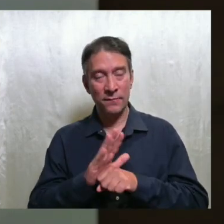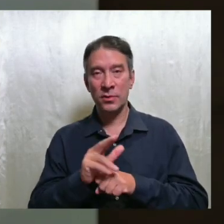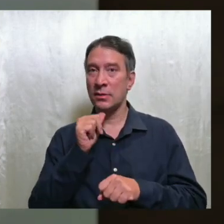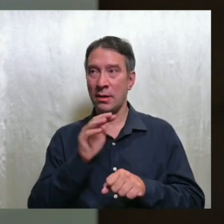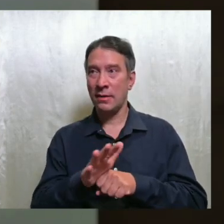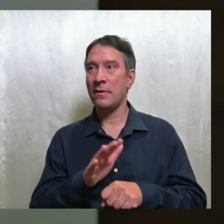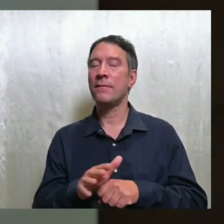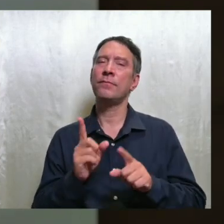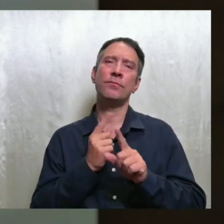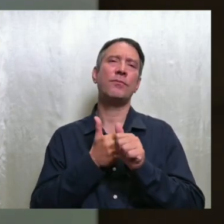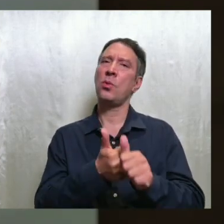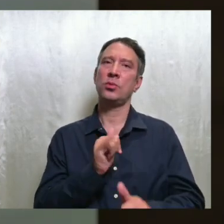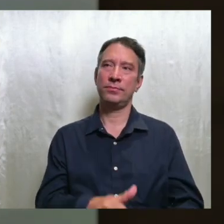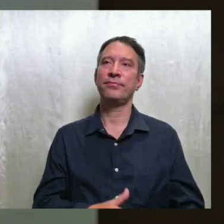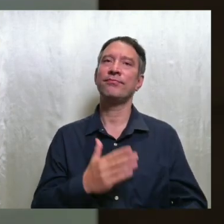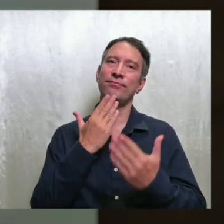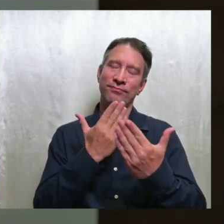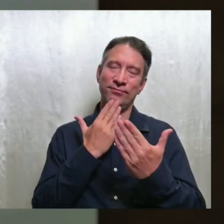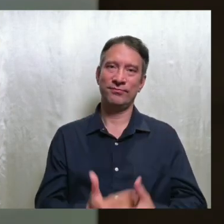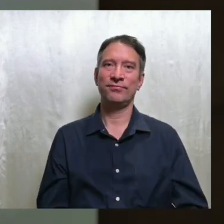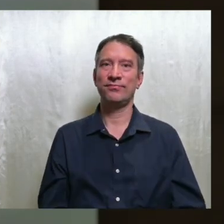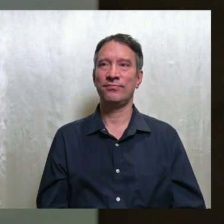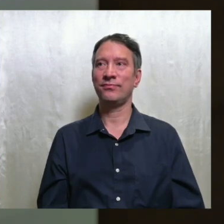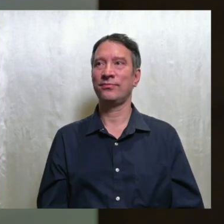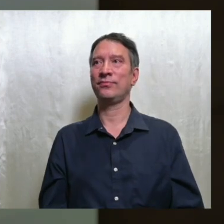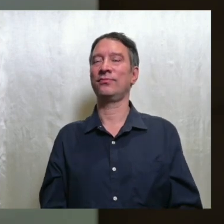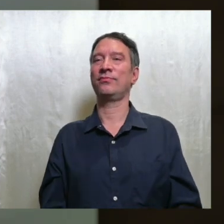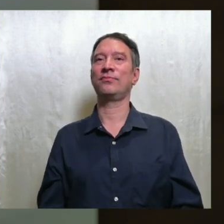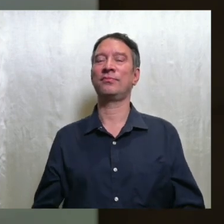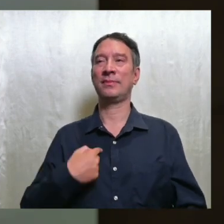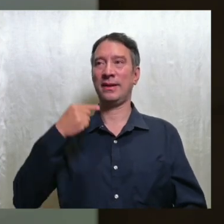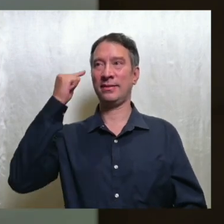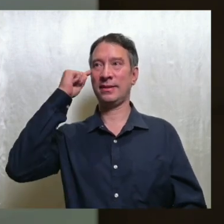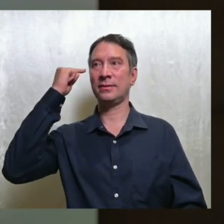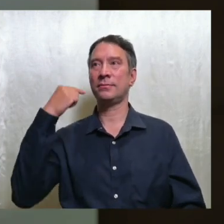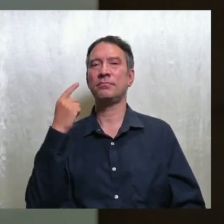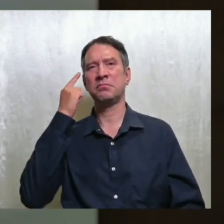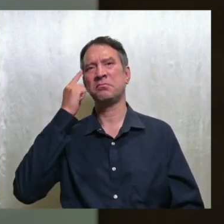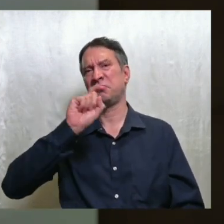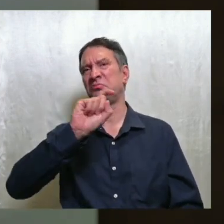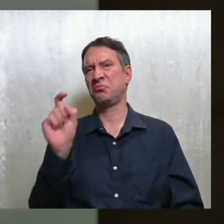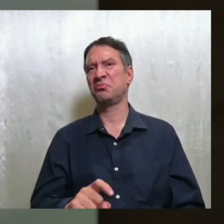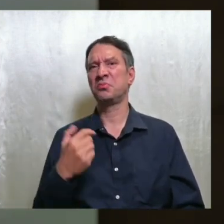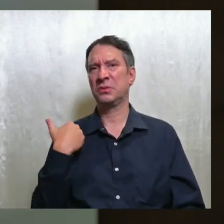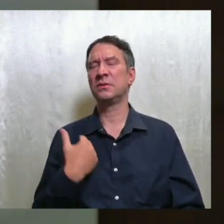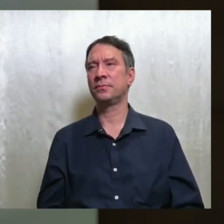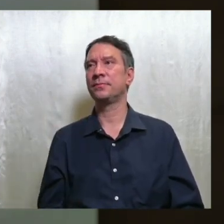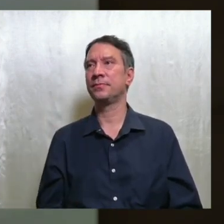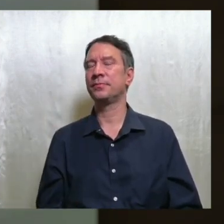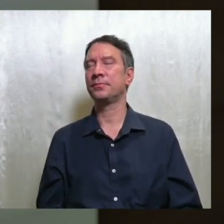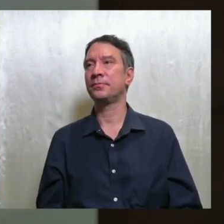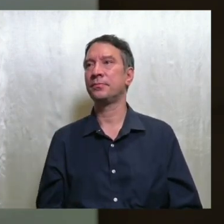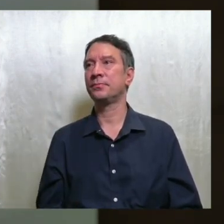And I guess one thing it's left me wondering is around how we then approach the whole development of skills to ensure